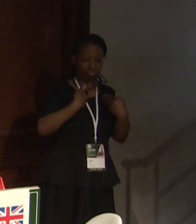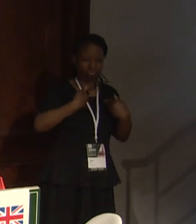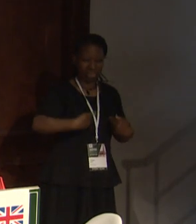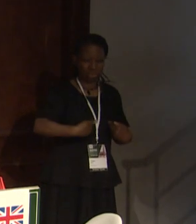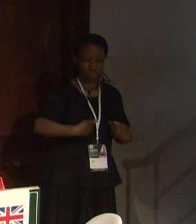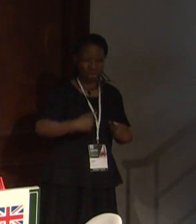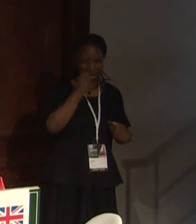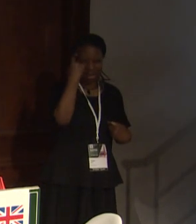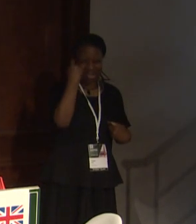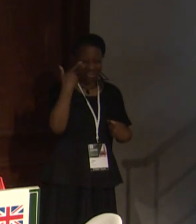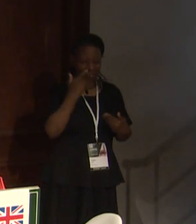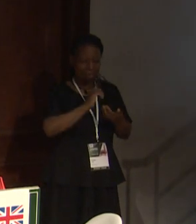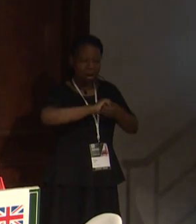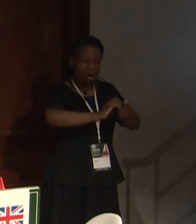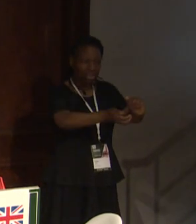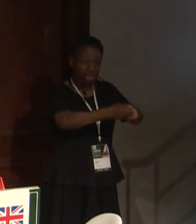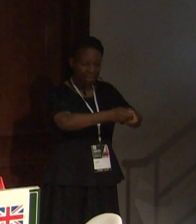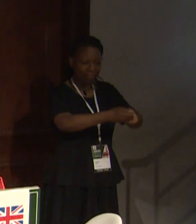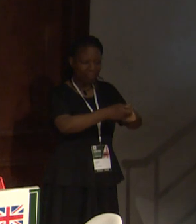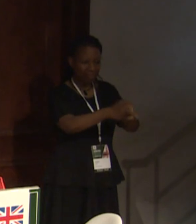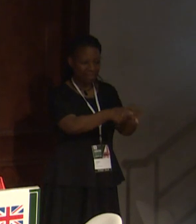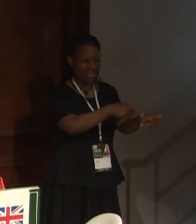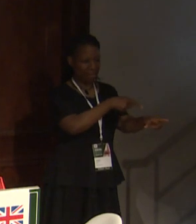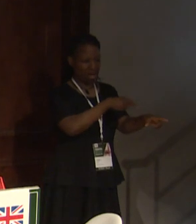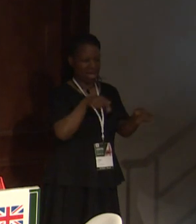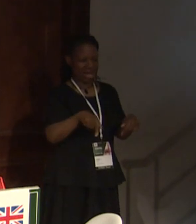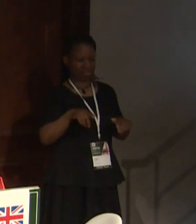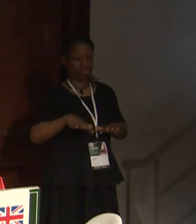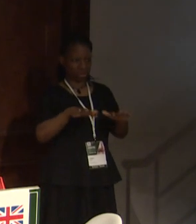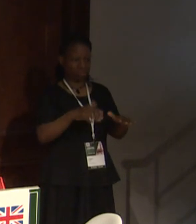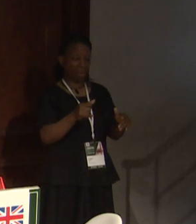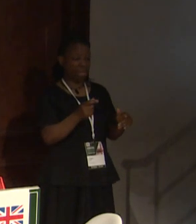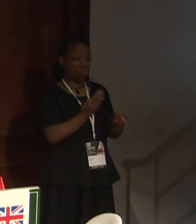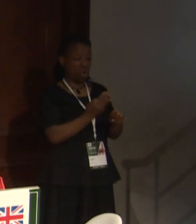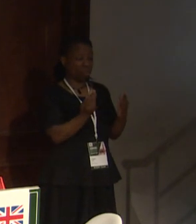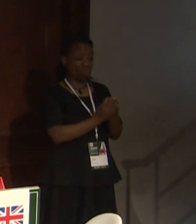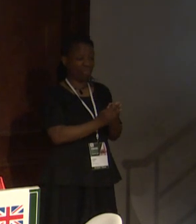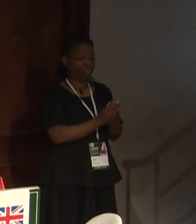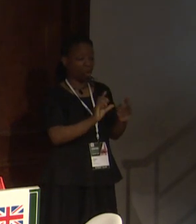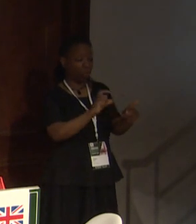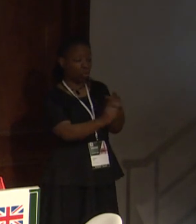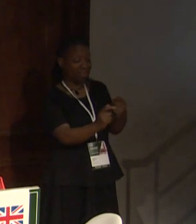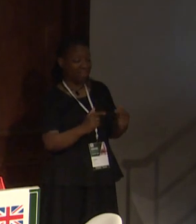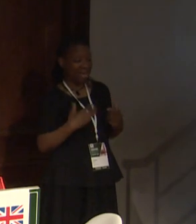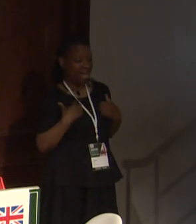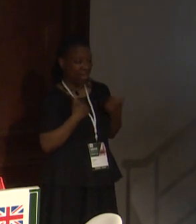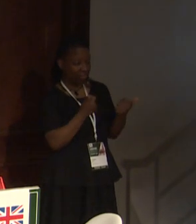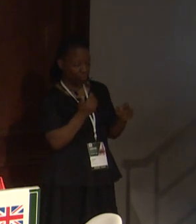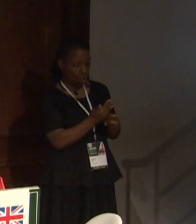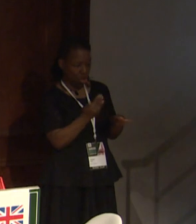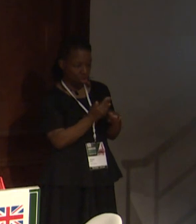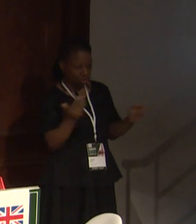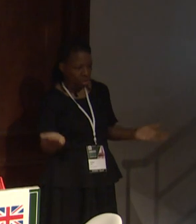Myanmar. A partnership that might, on the one hand, involve working with community health workers to try to encourage people to